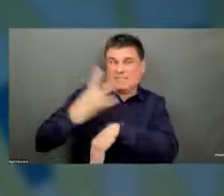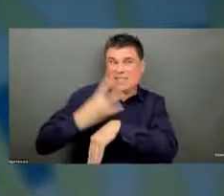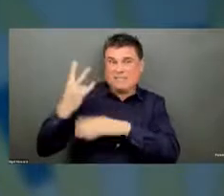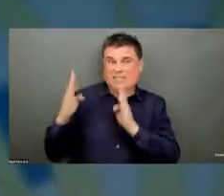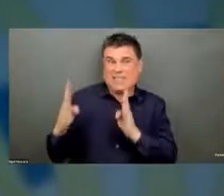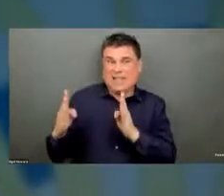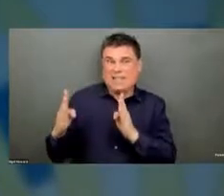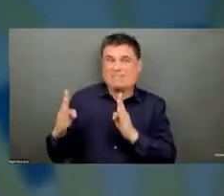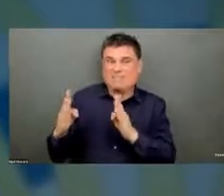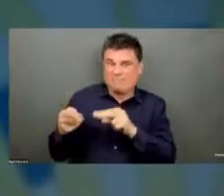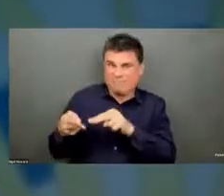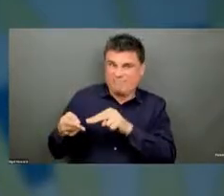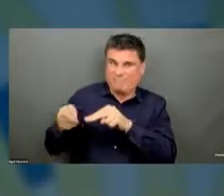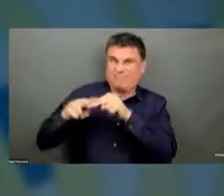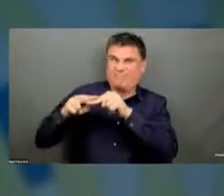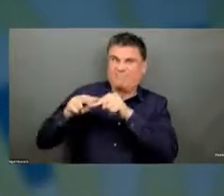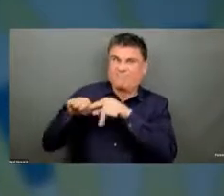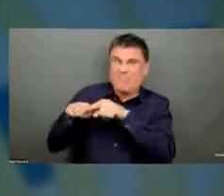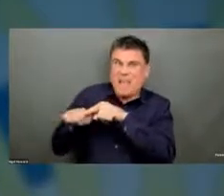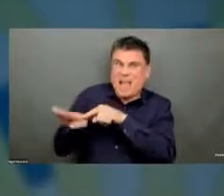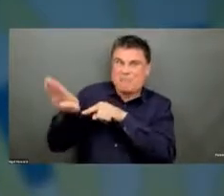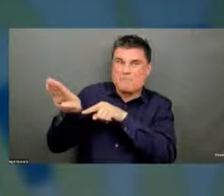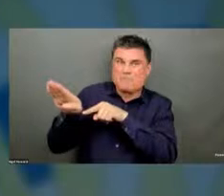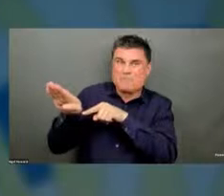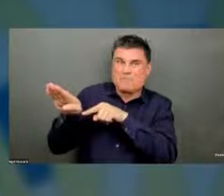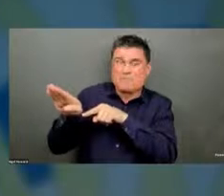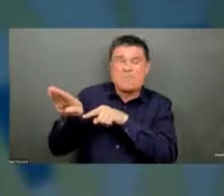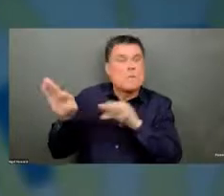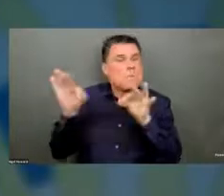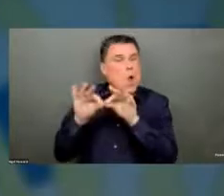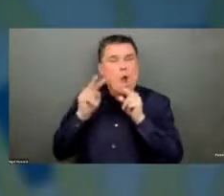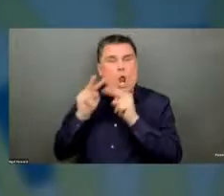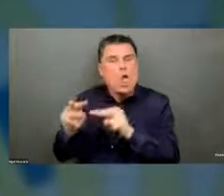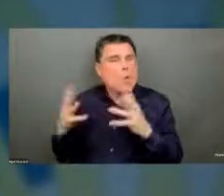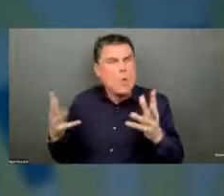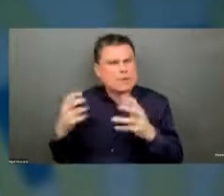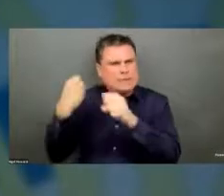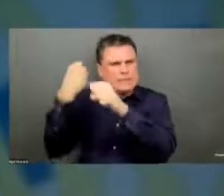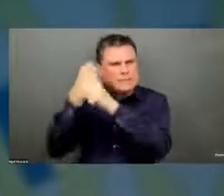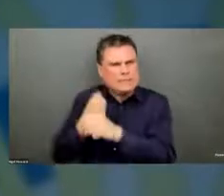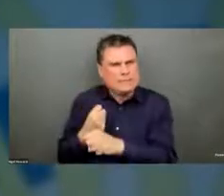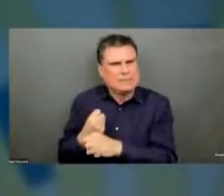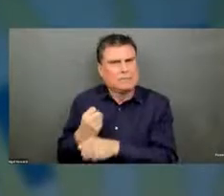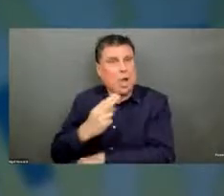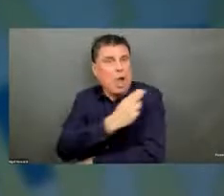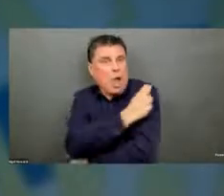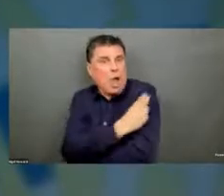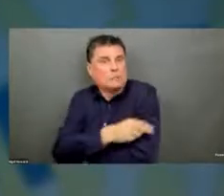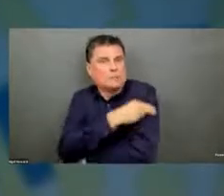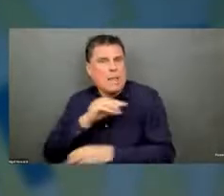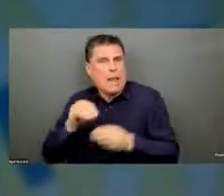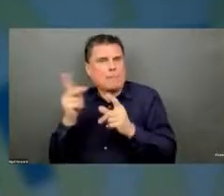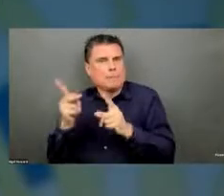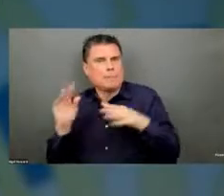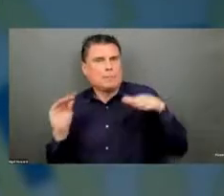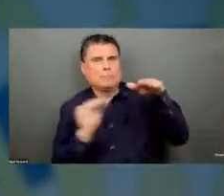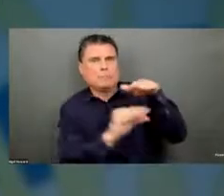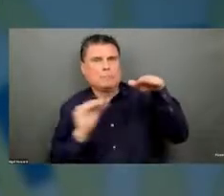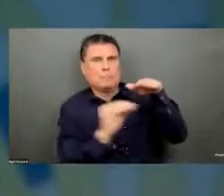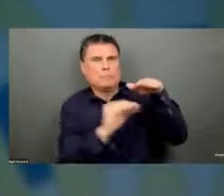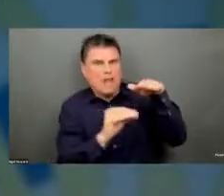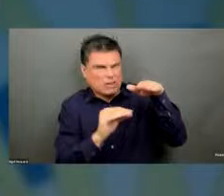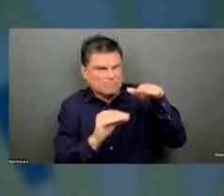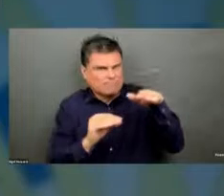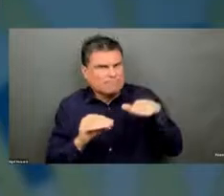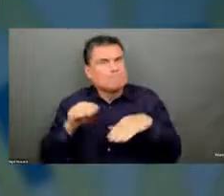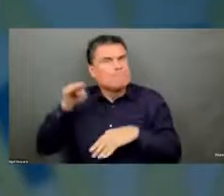at the statistics, what we see is that our hospitalizations has leveled out and come down, and really importantly, the